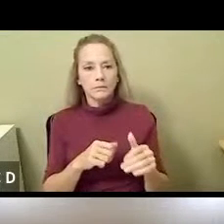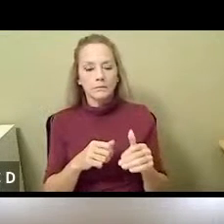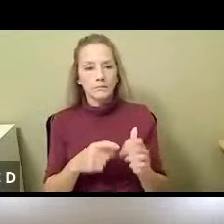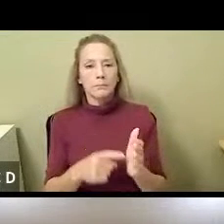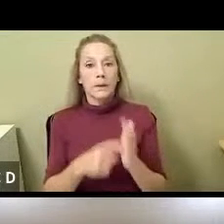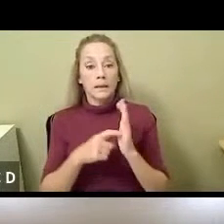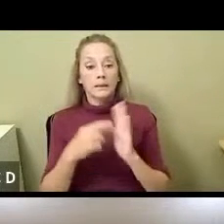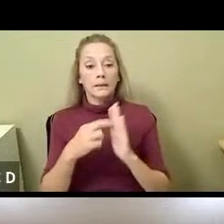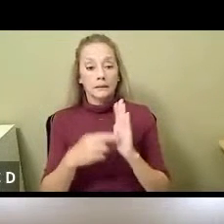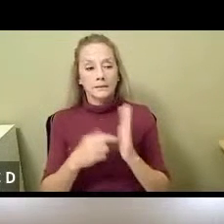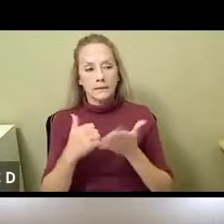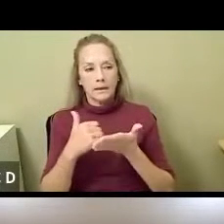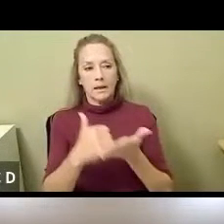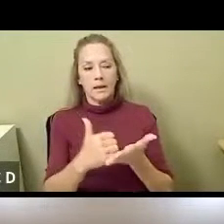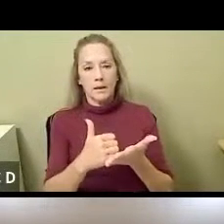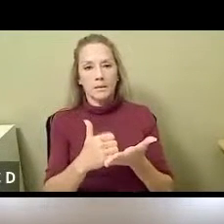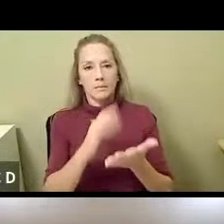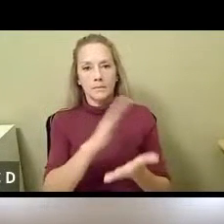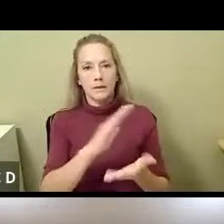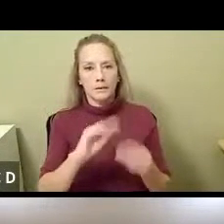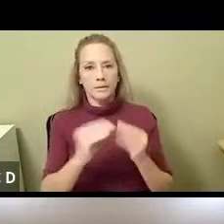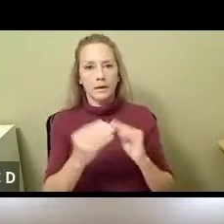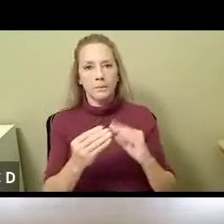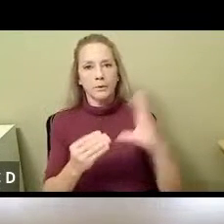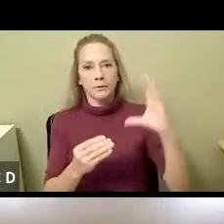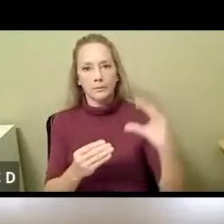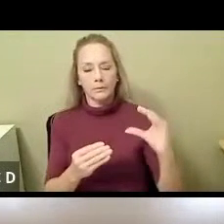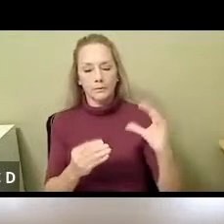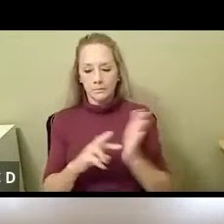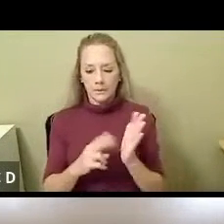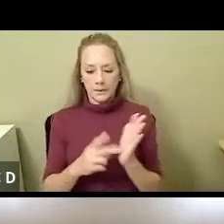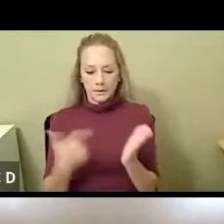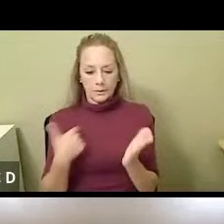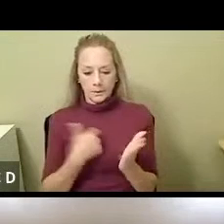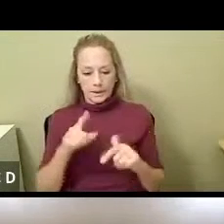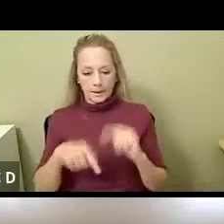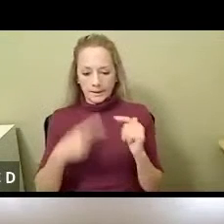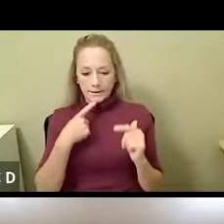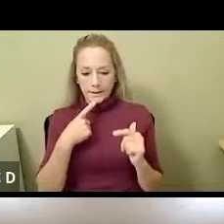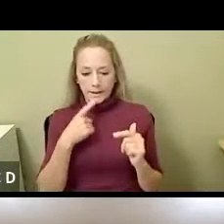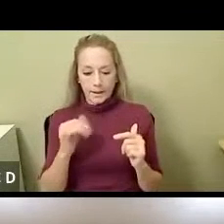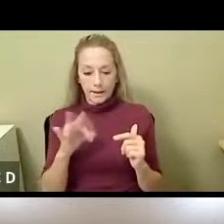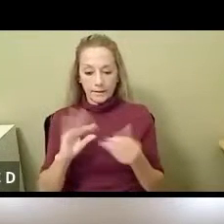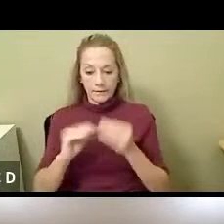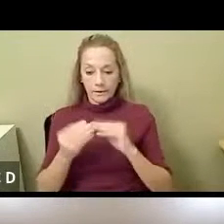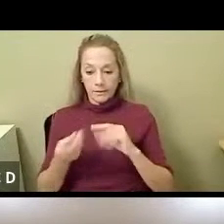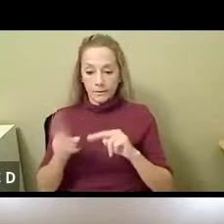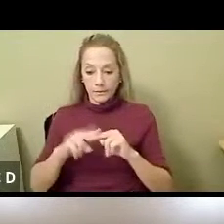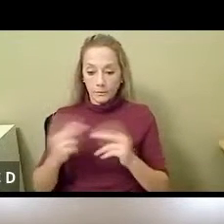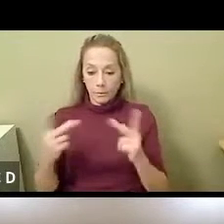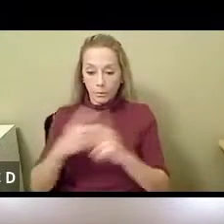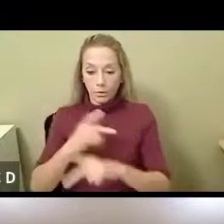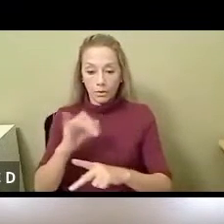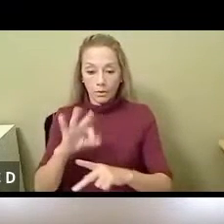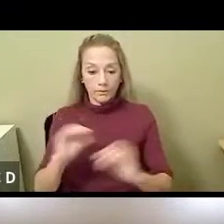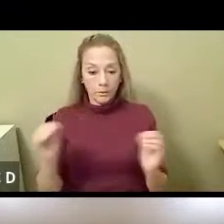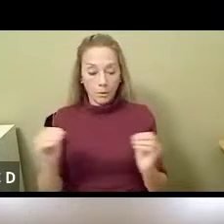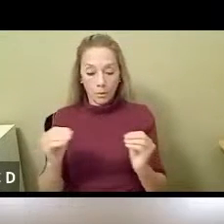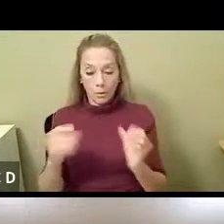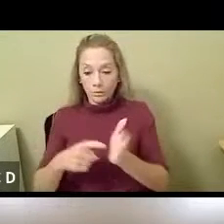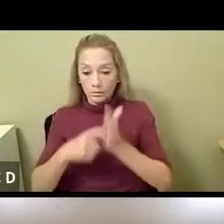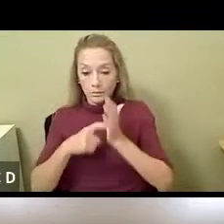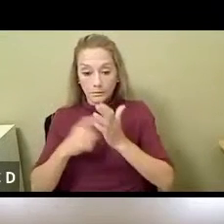So, who's to say we wouldn't be worse if we didn't have it? I don't know. It's hard to say.